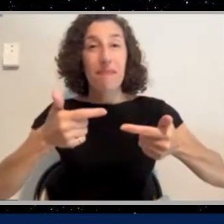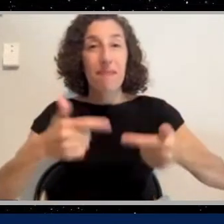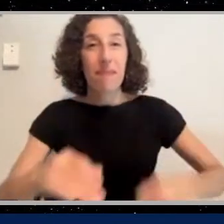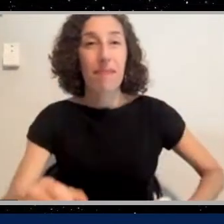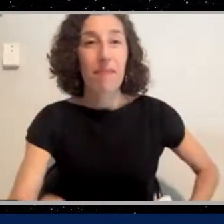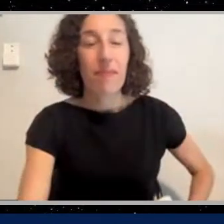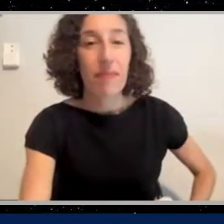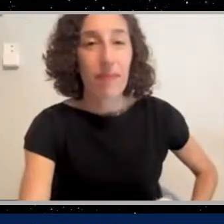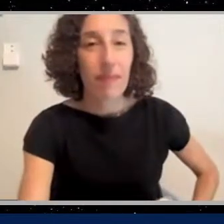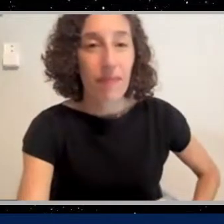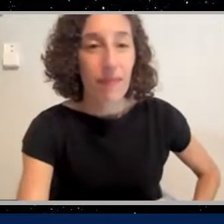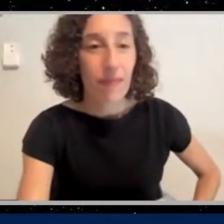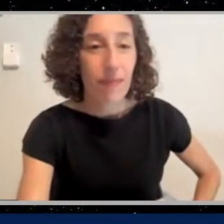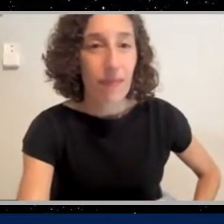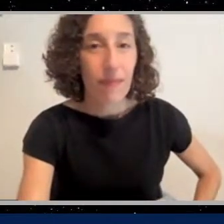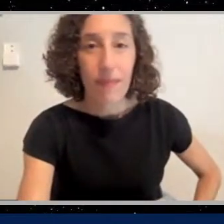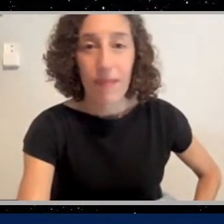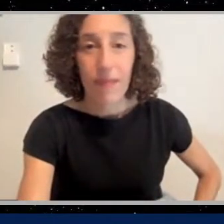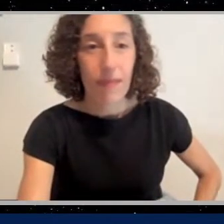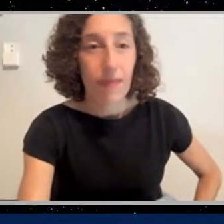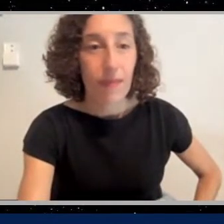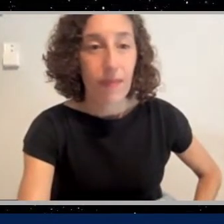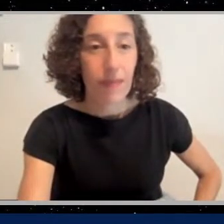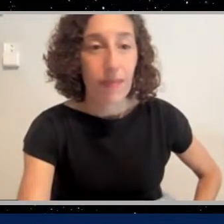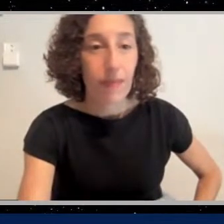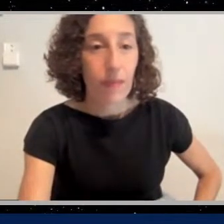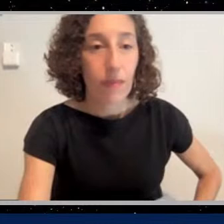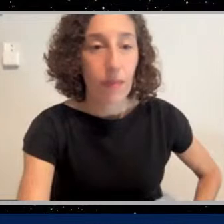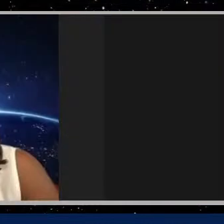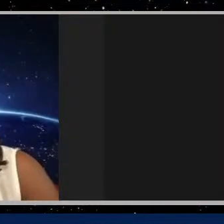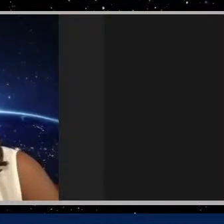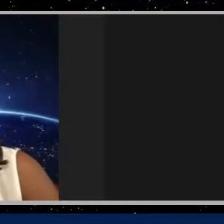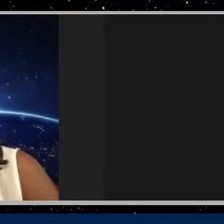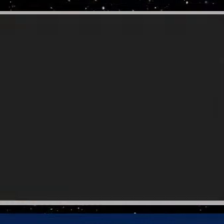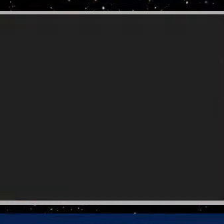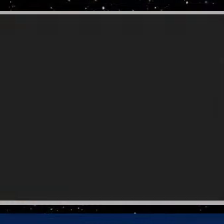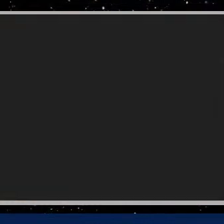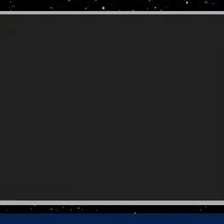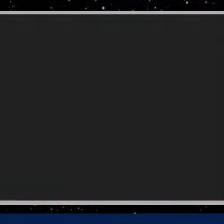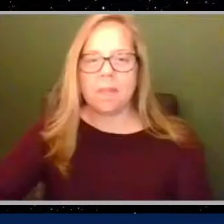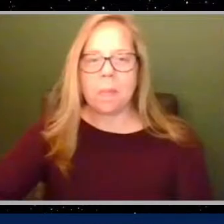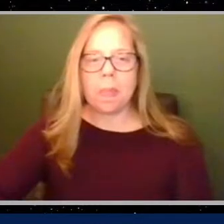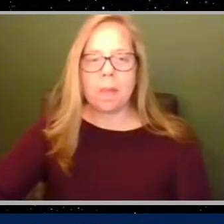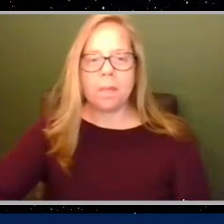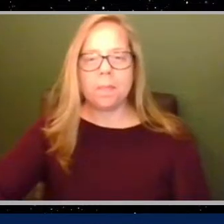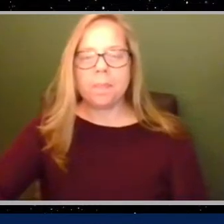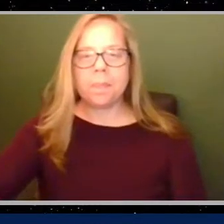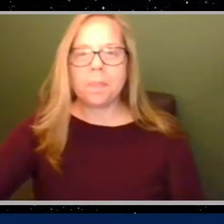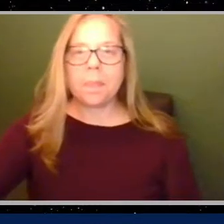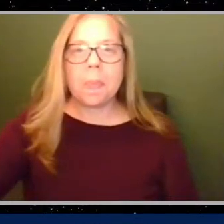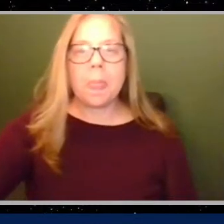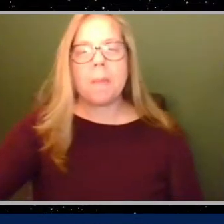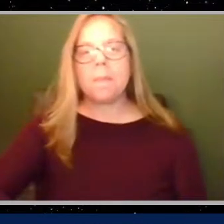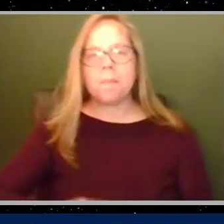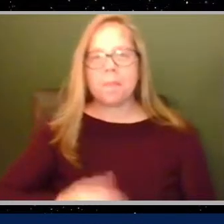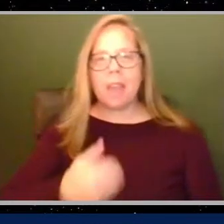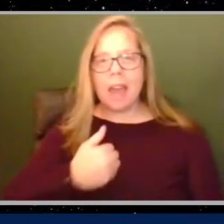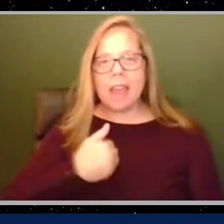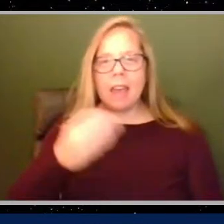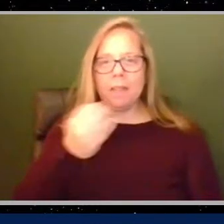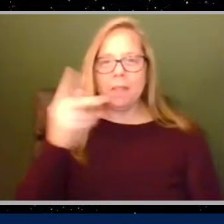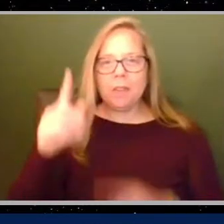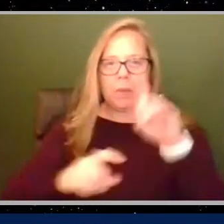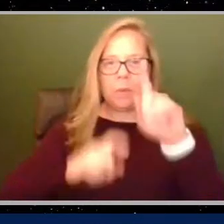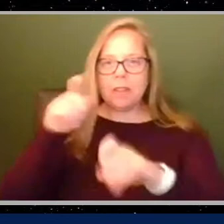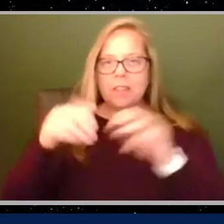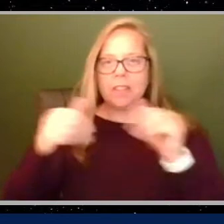Das, you got anything? I do. I have quite a few questions here if you want me to hop through a couple of them really quickly. Yeah, why not? Bring them on.